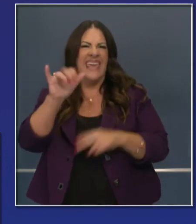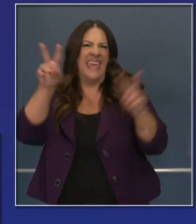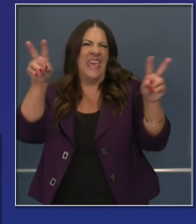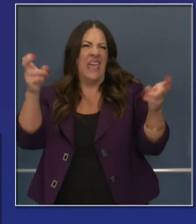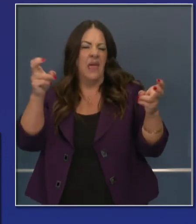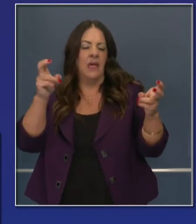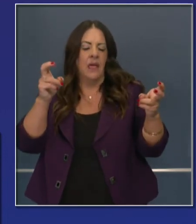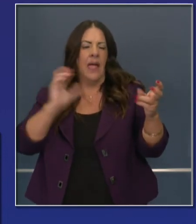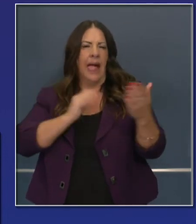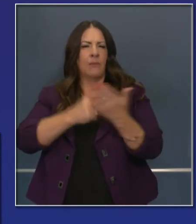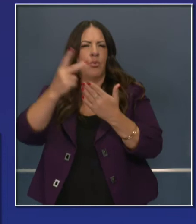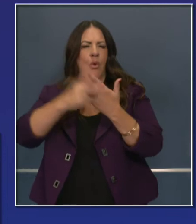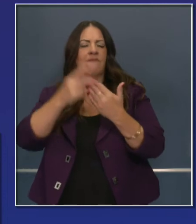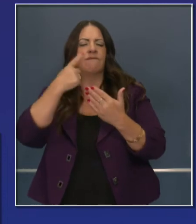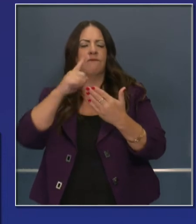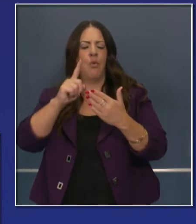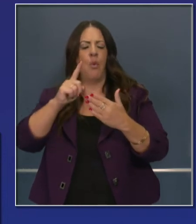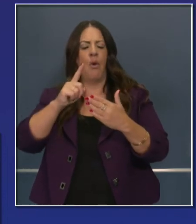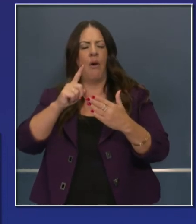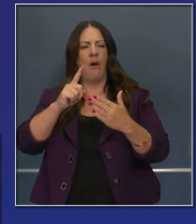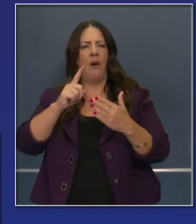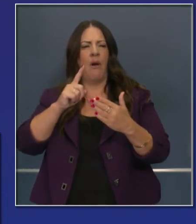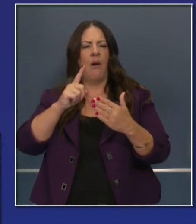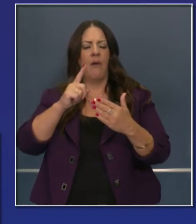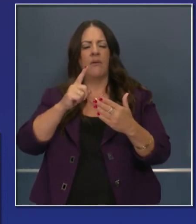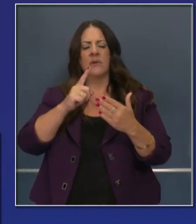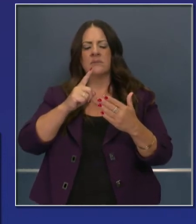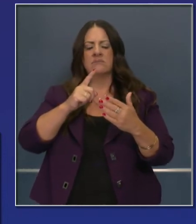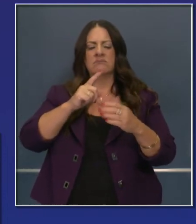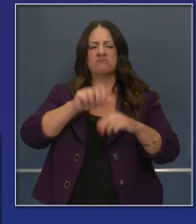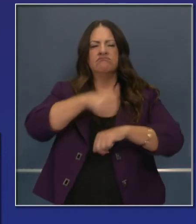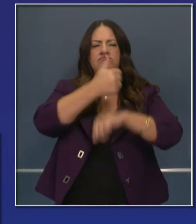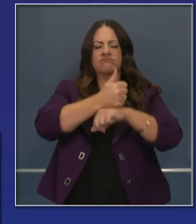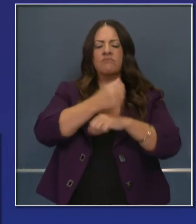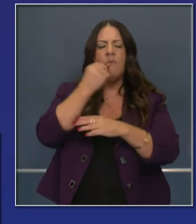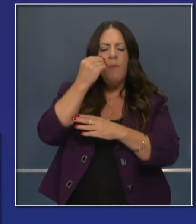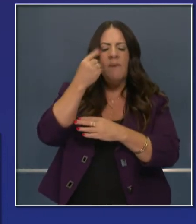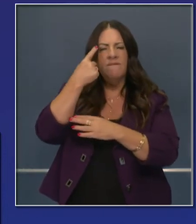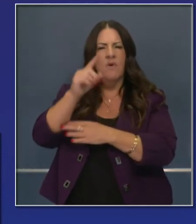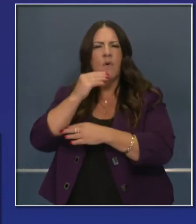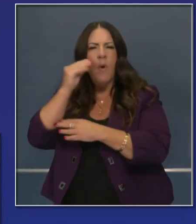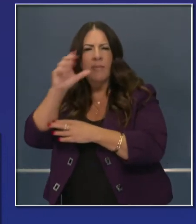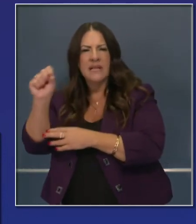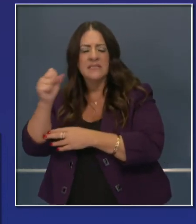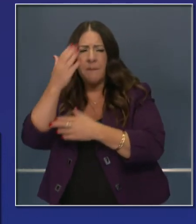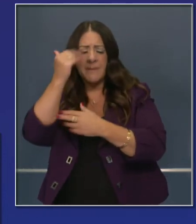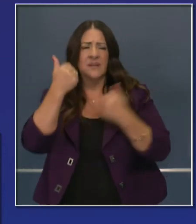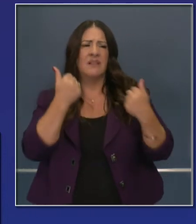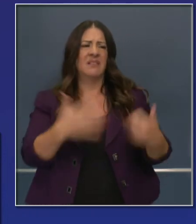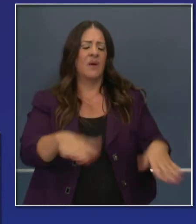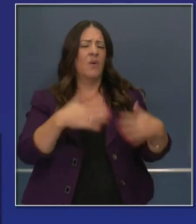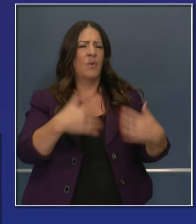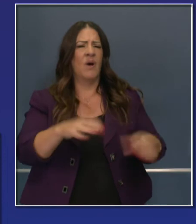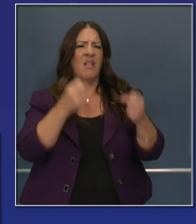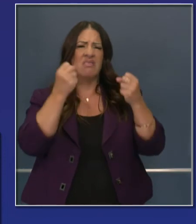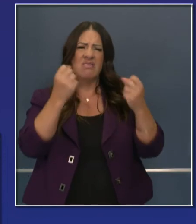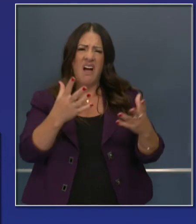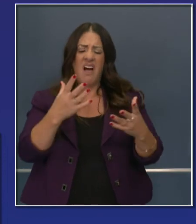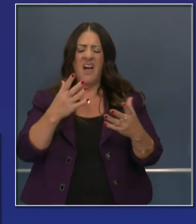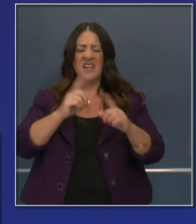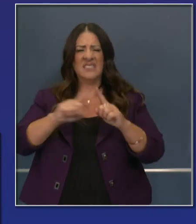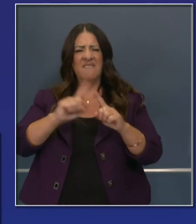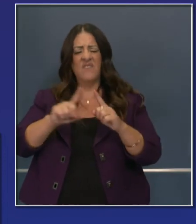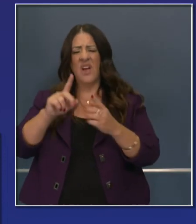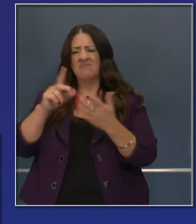will clear the wait list, or get close. I don't want to overpromise here, but close to clear the wait list for projects that were submitted,